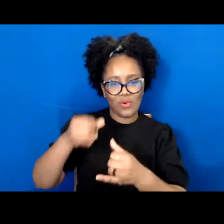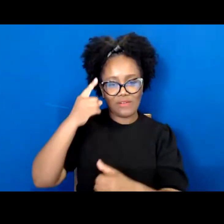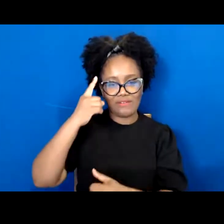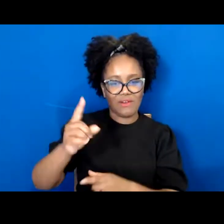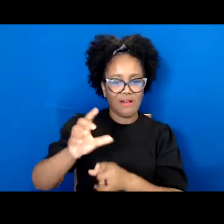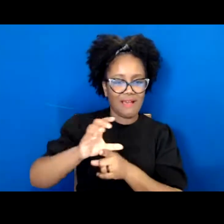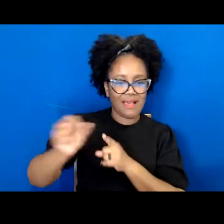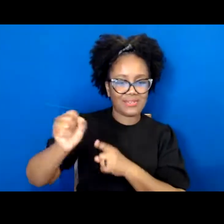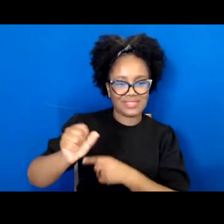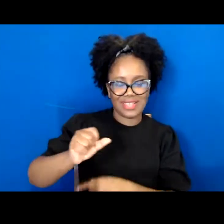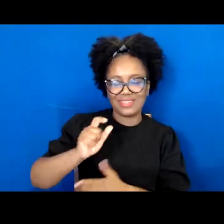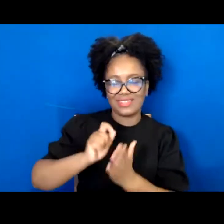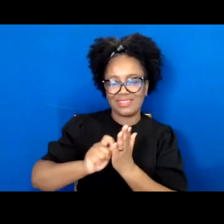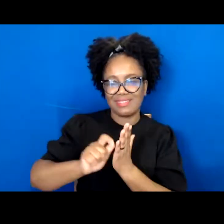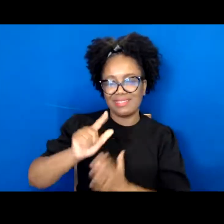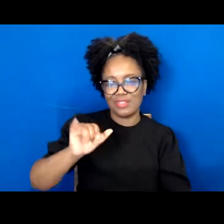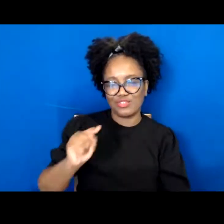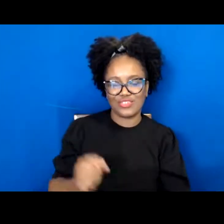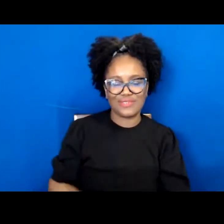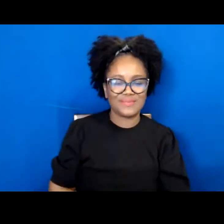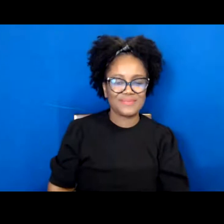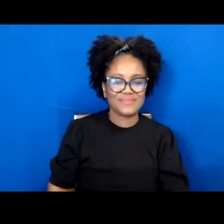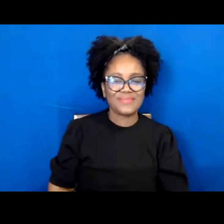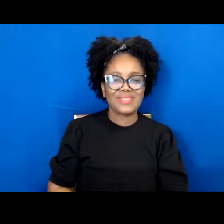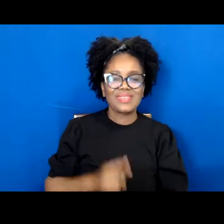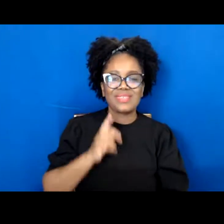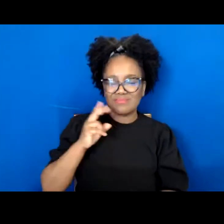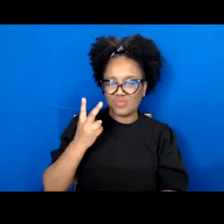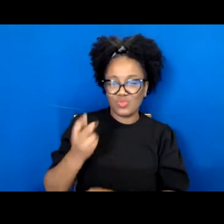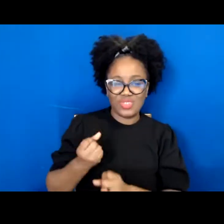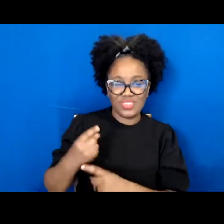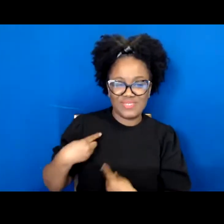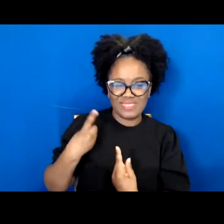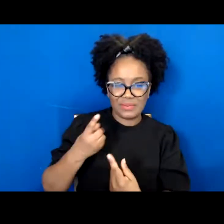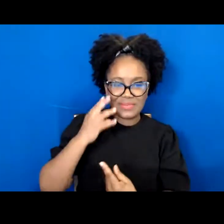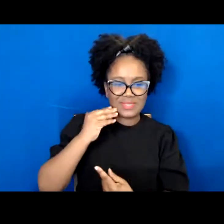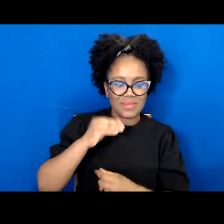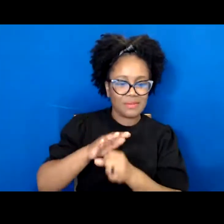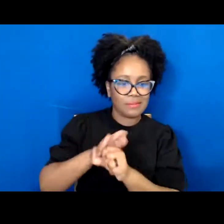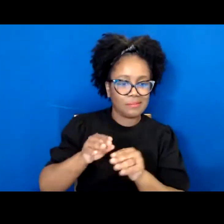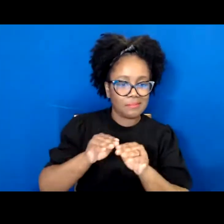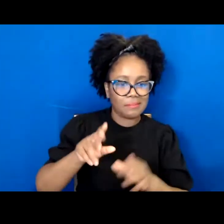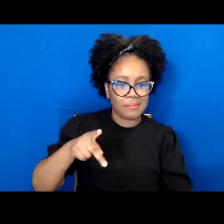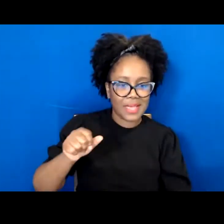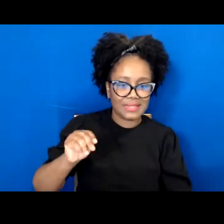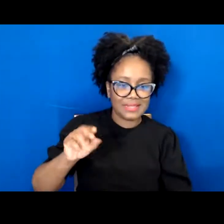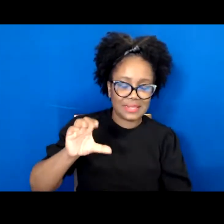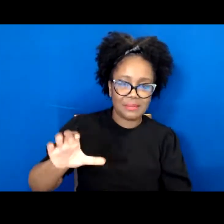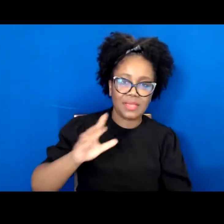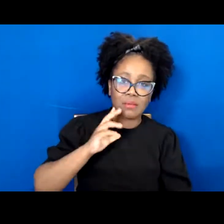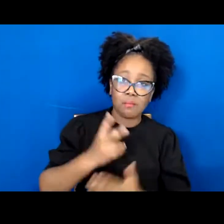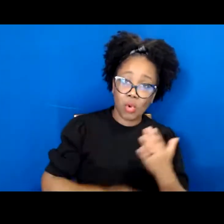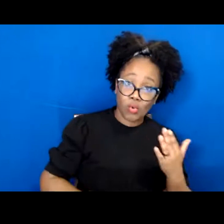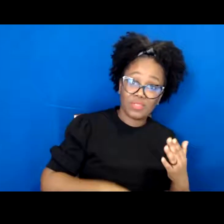These past three years, due to a pandemic, both a virus and a racial one, we have sheltered in place in a home that